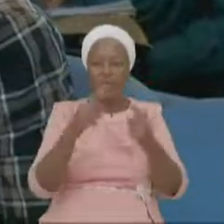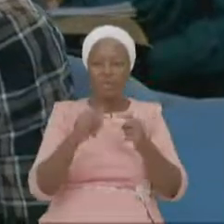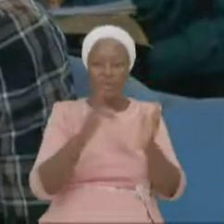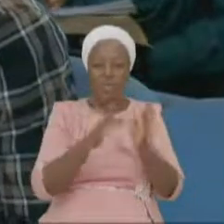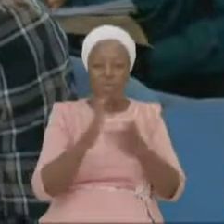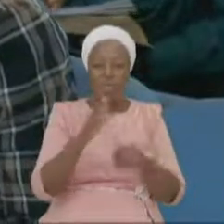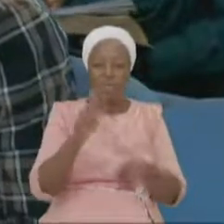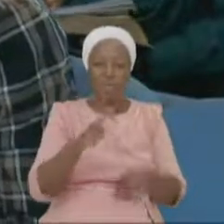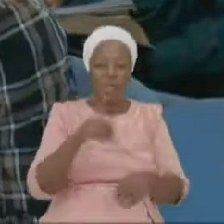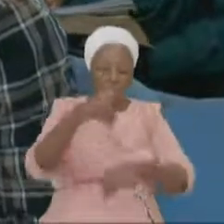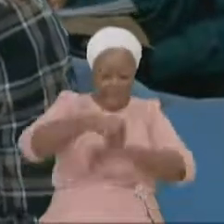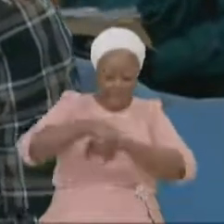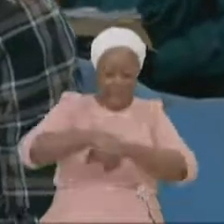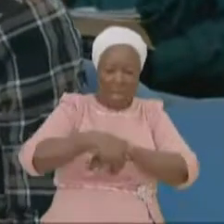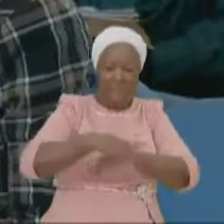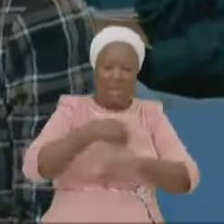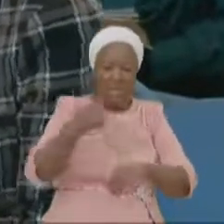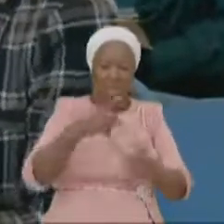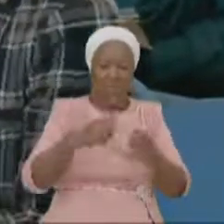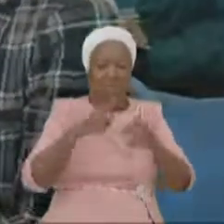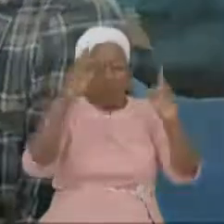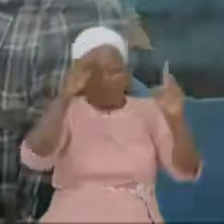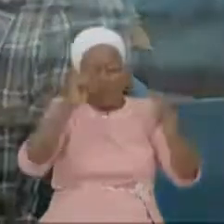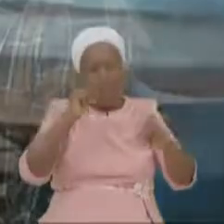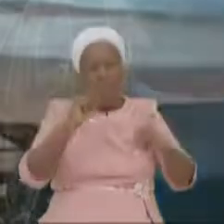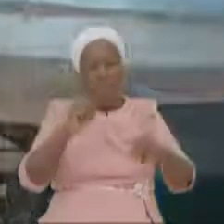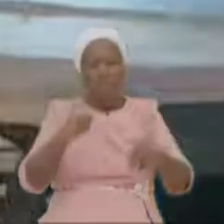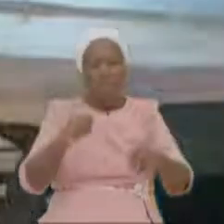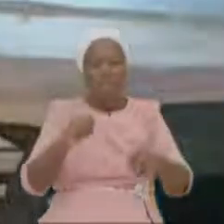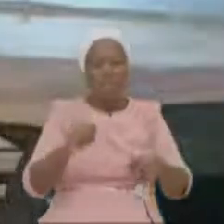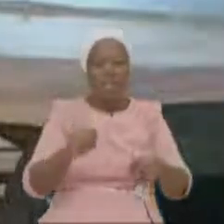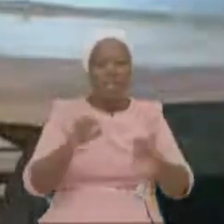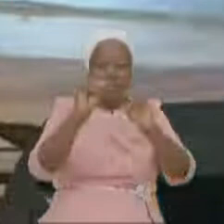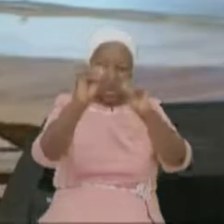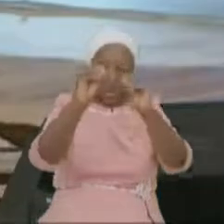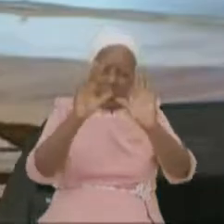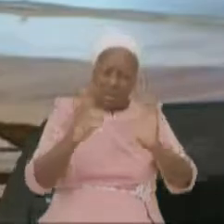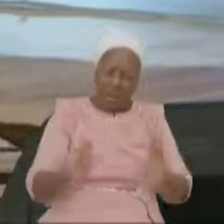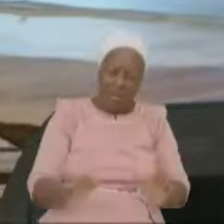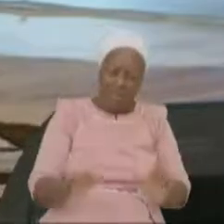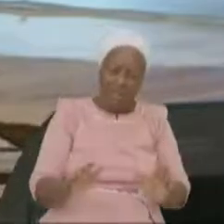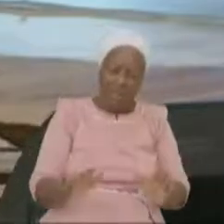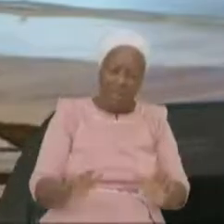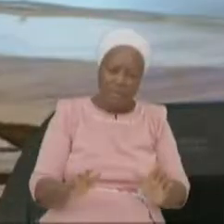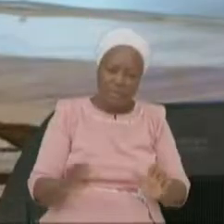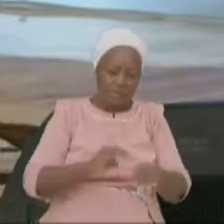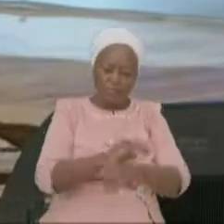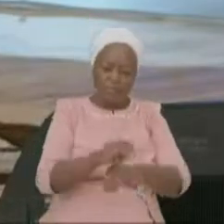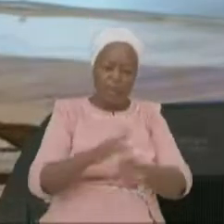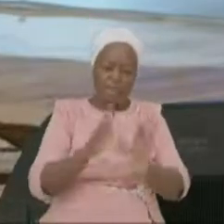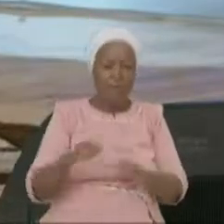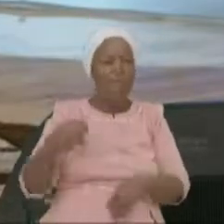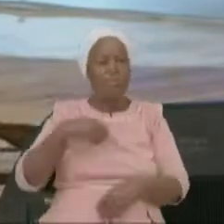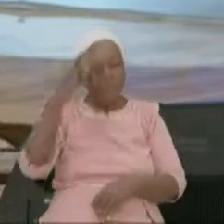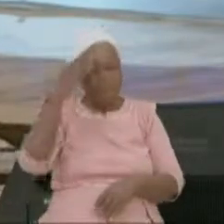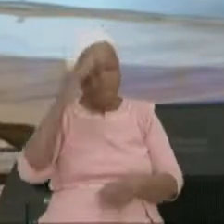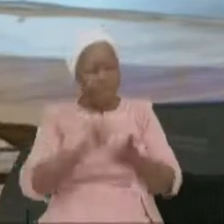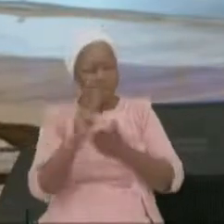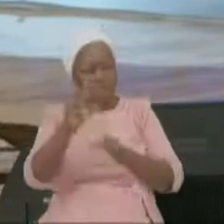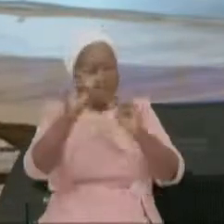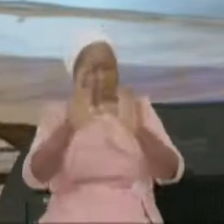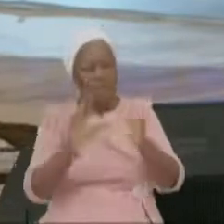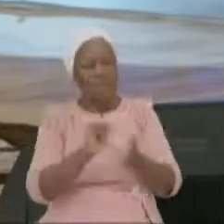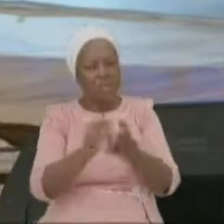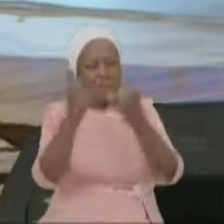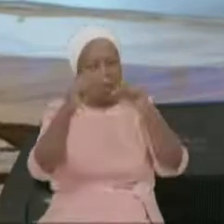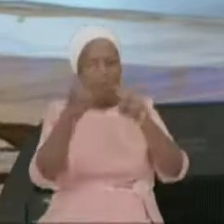Rabbi, teacher, master, we know that thou art a teacher come from God, for no